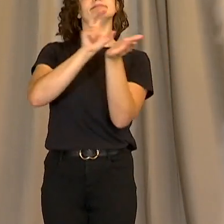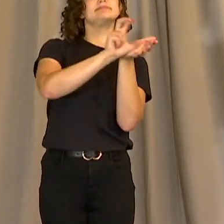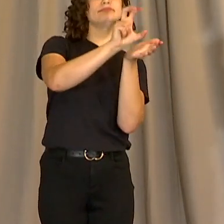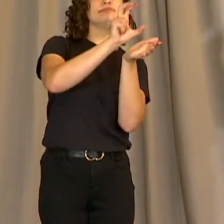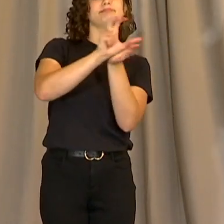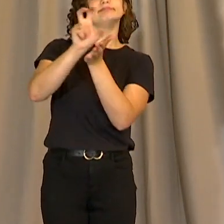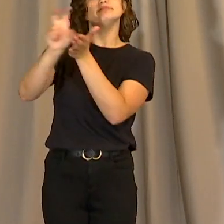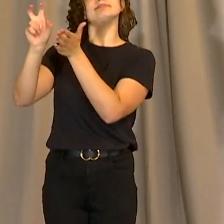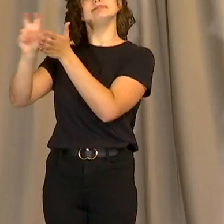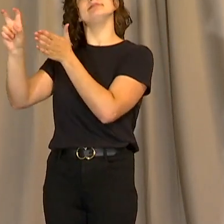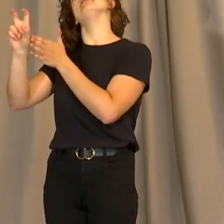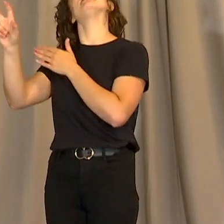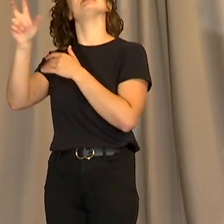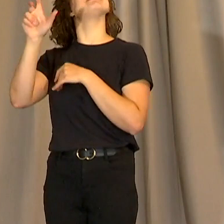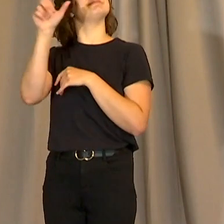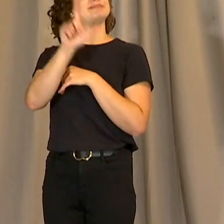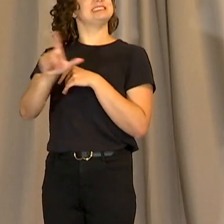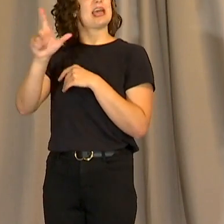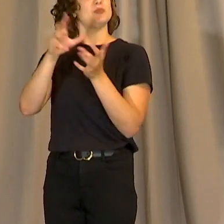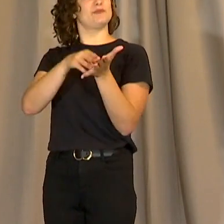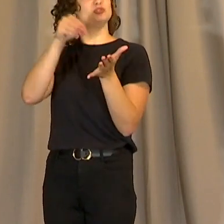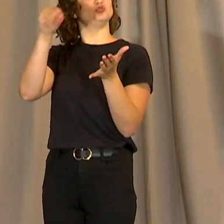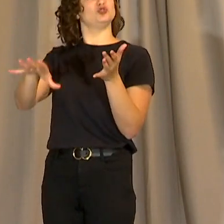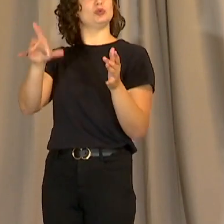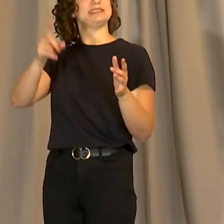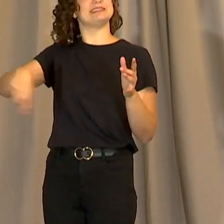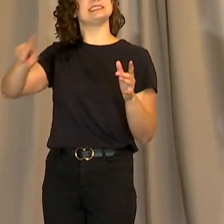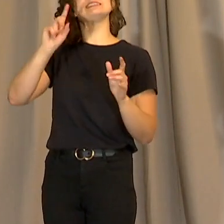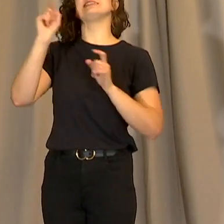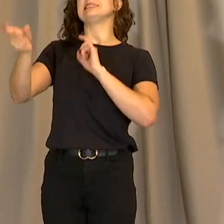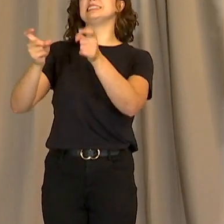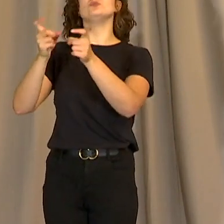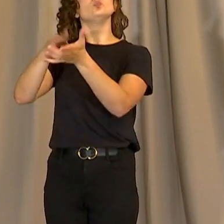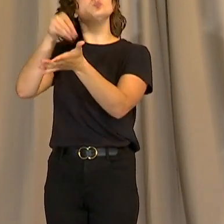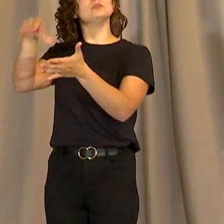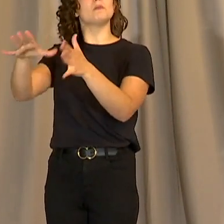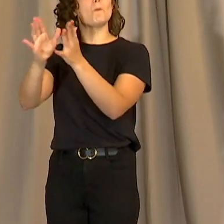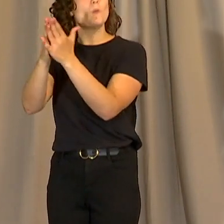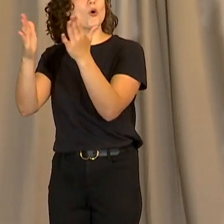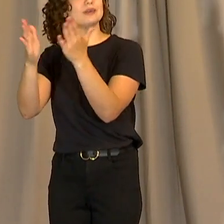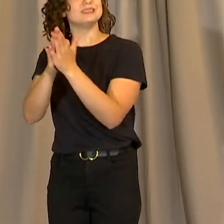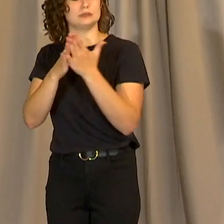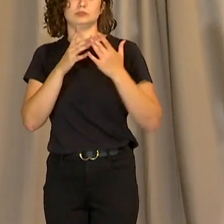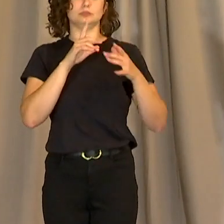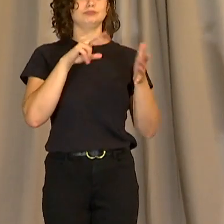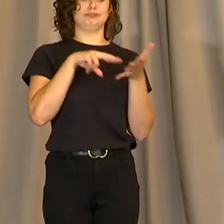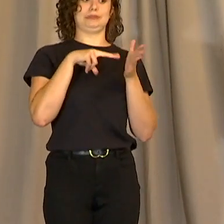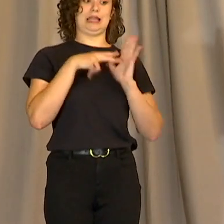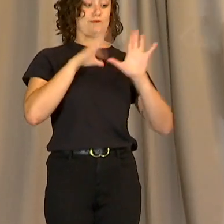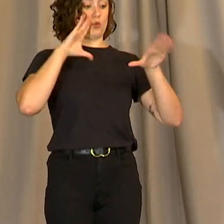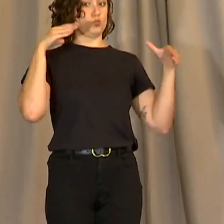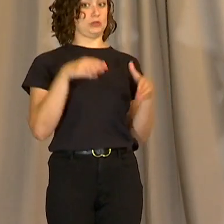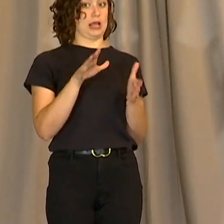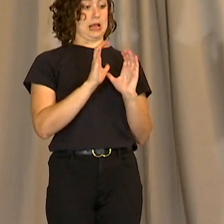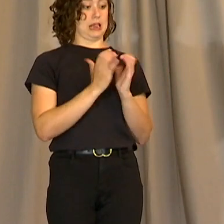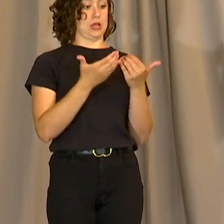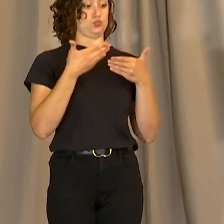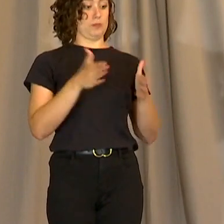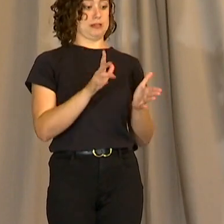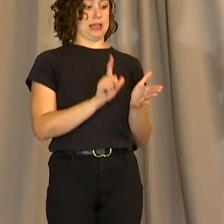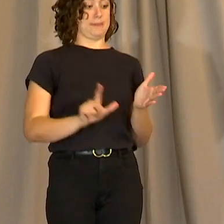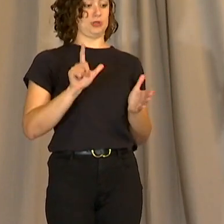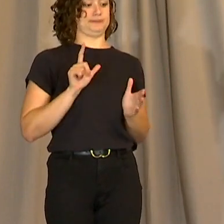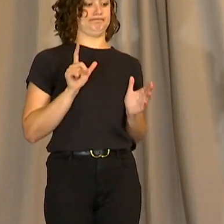of our students' homes. So not just in our own libraries in the classrooms of our teachers, but